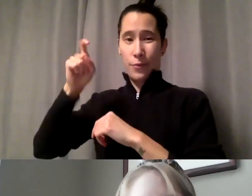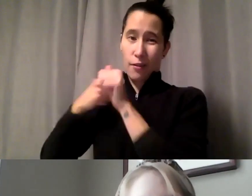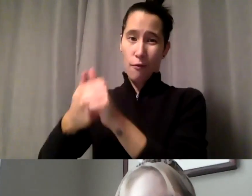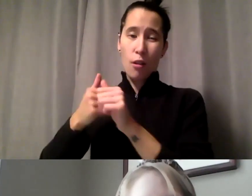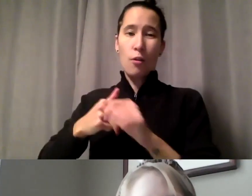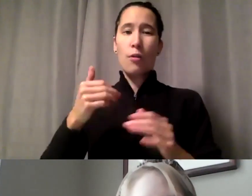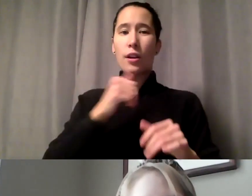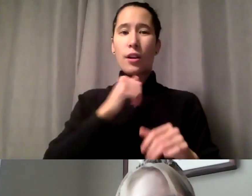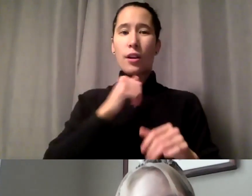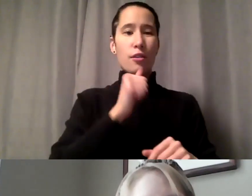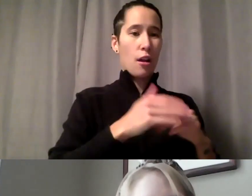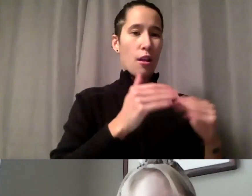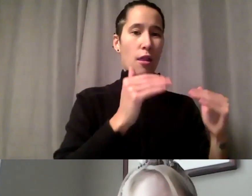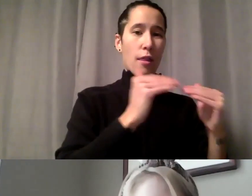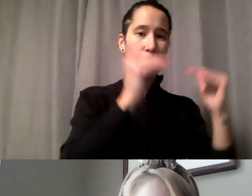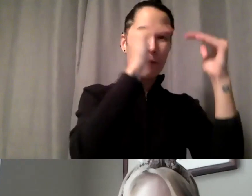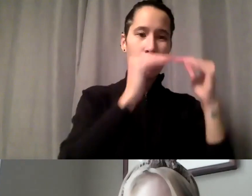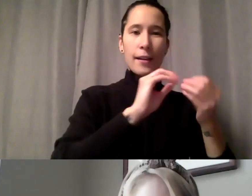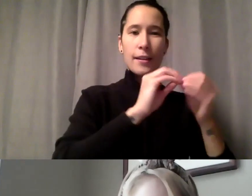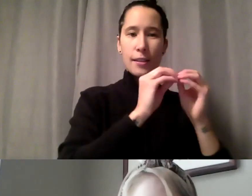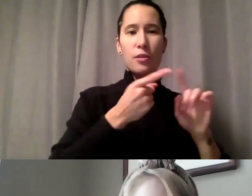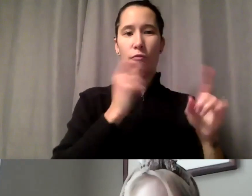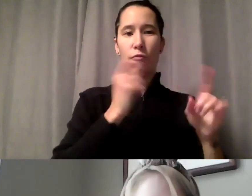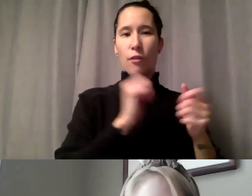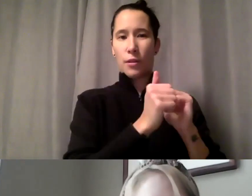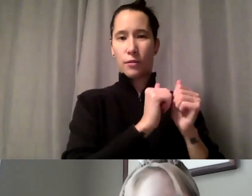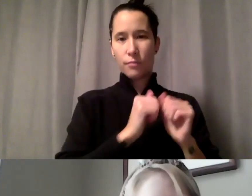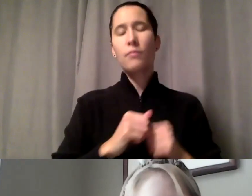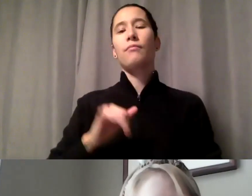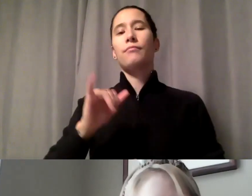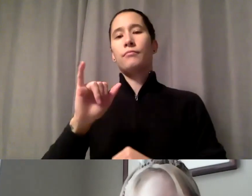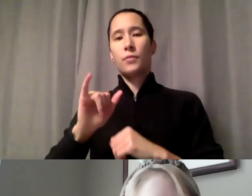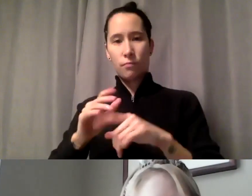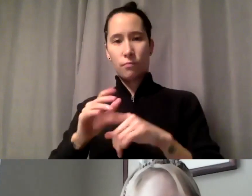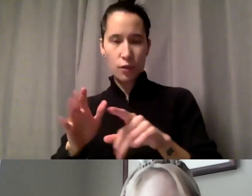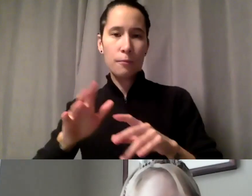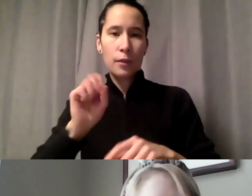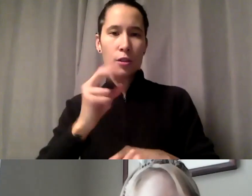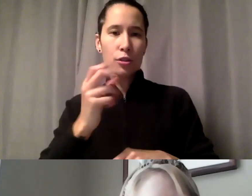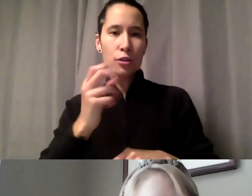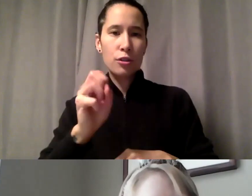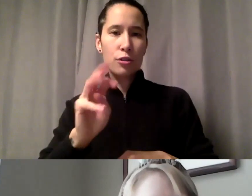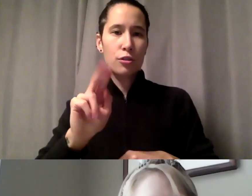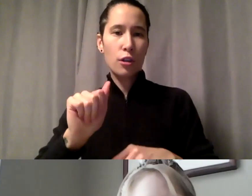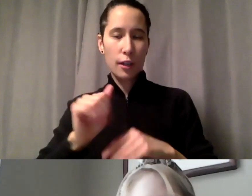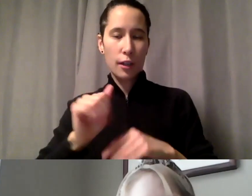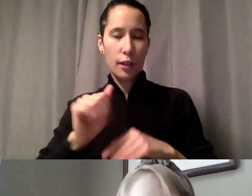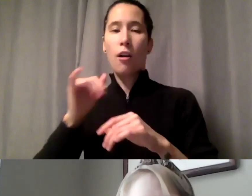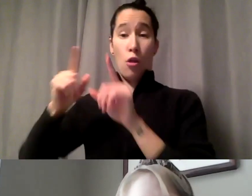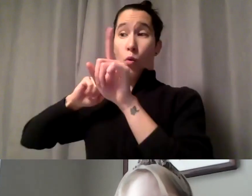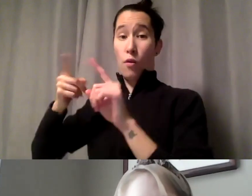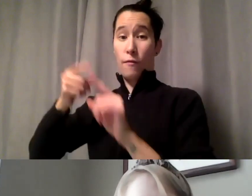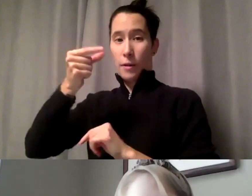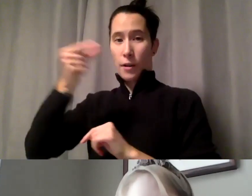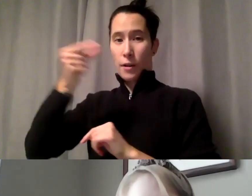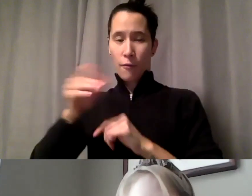the guidance. Right, so the order trumps the phases. Okay. I did get one specific question. Does each sport